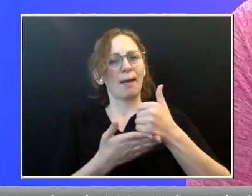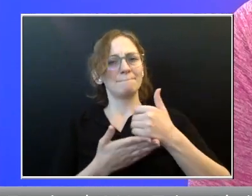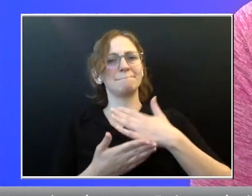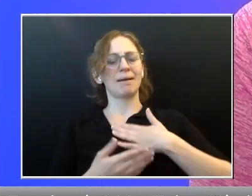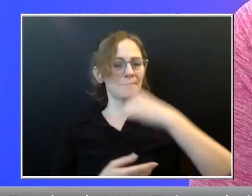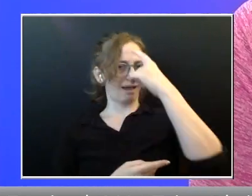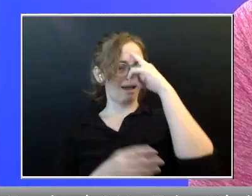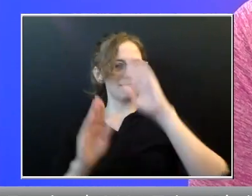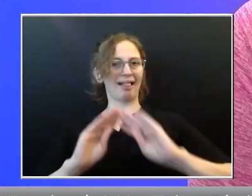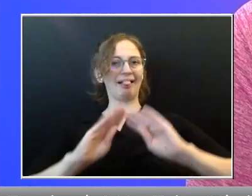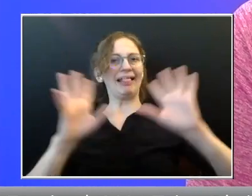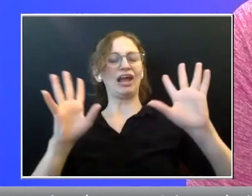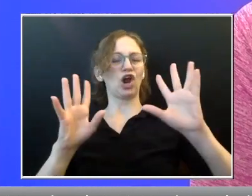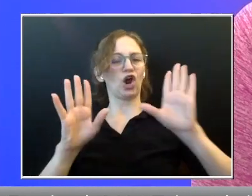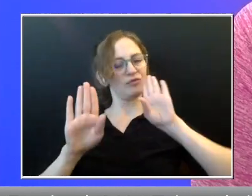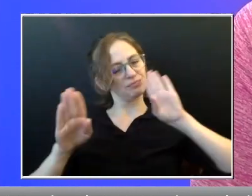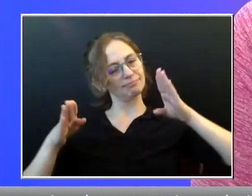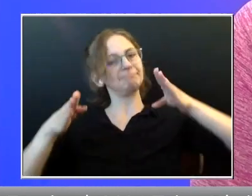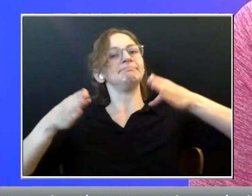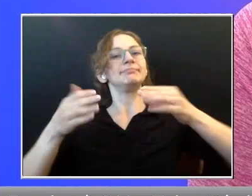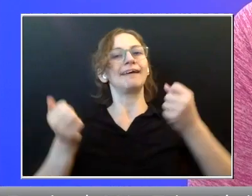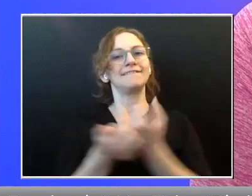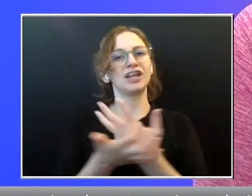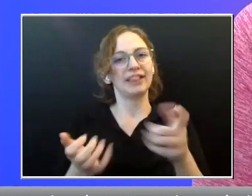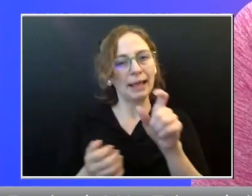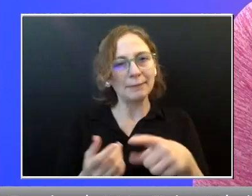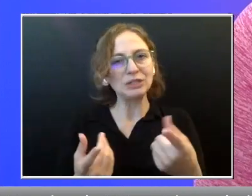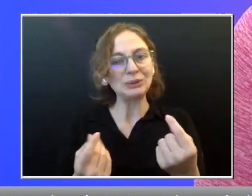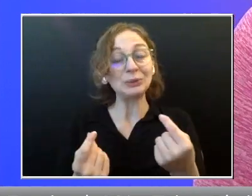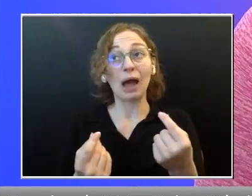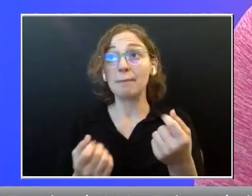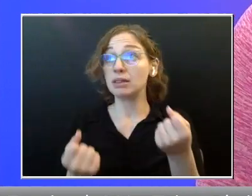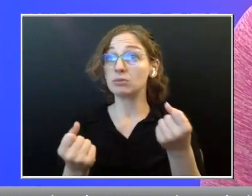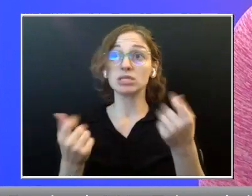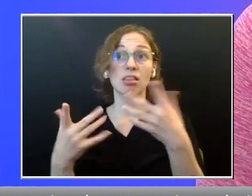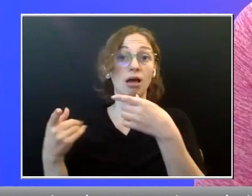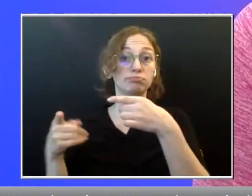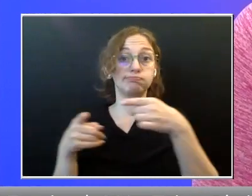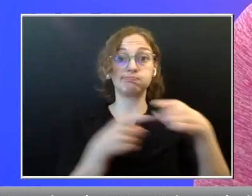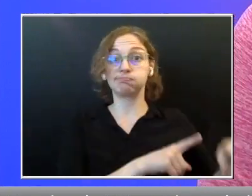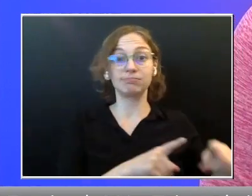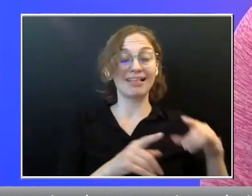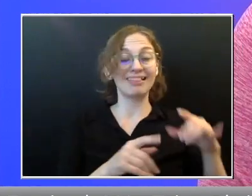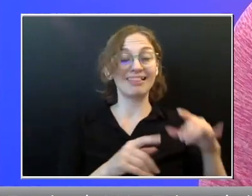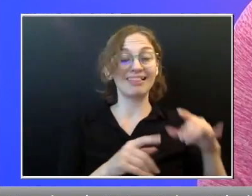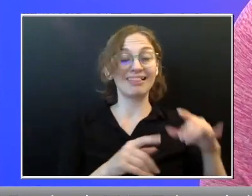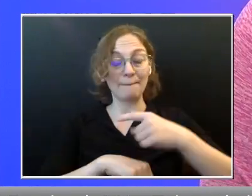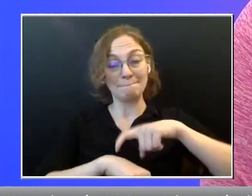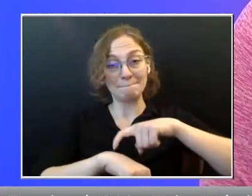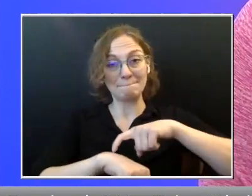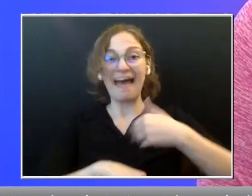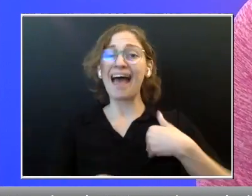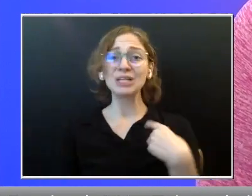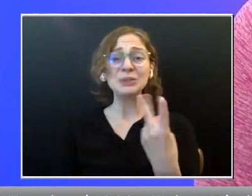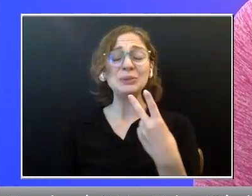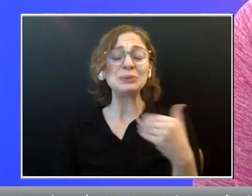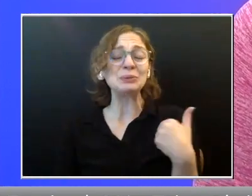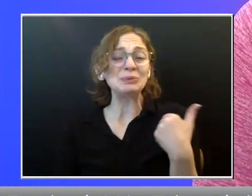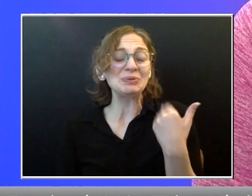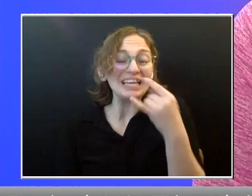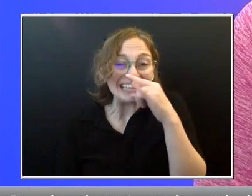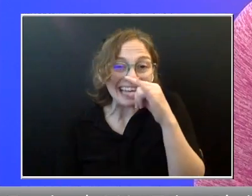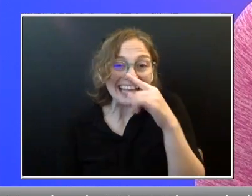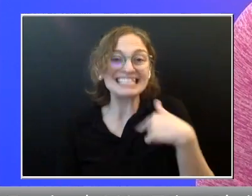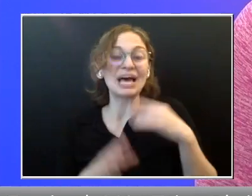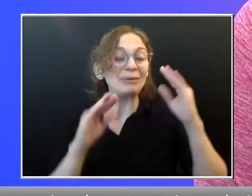on everything I needed to do. There was a lot going on at that time. I had 2 little bitty kids and I was teaching school. There was just a lot going on,